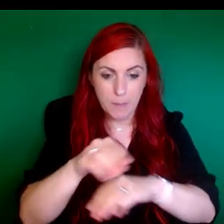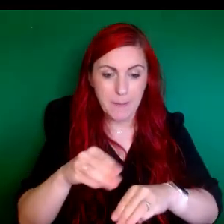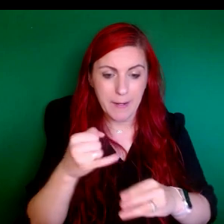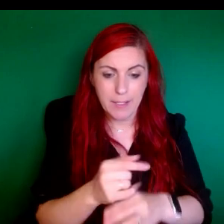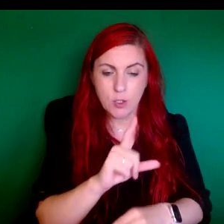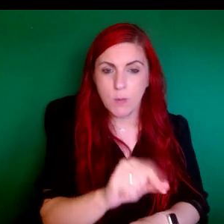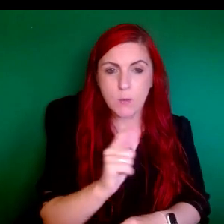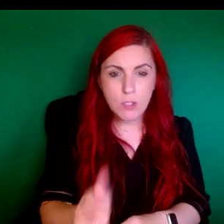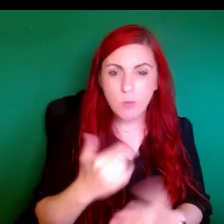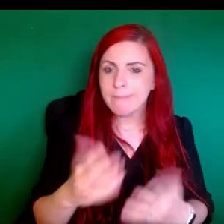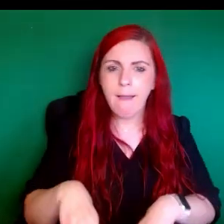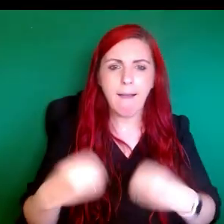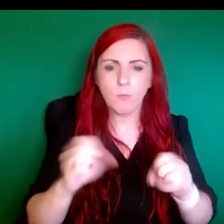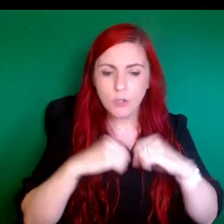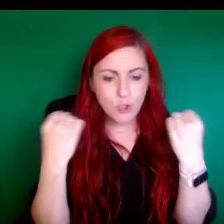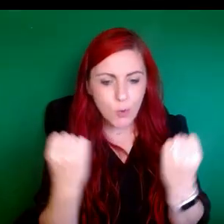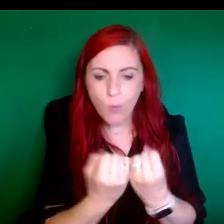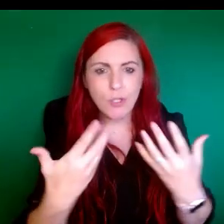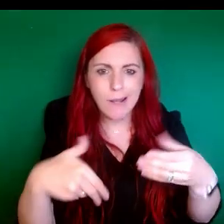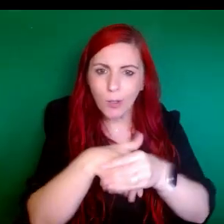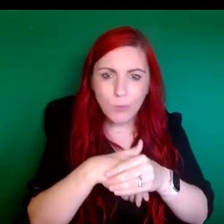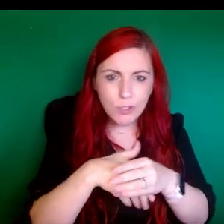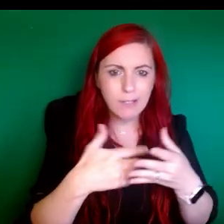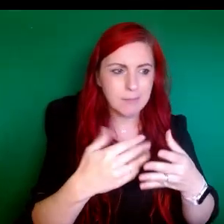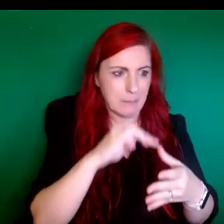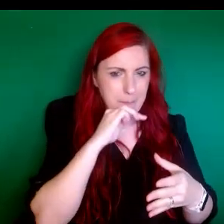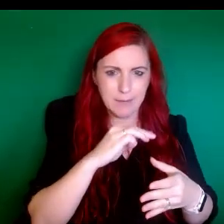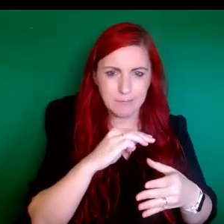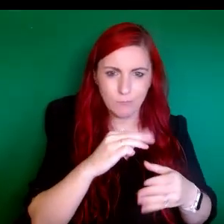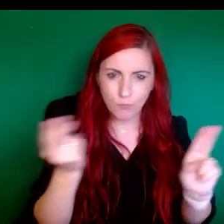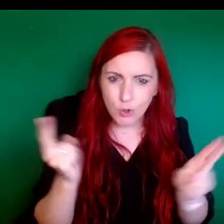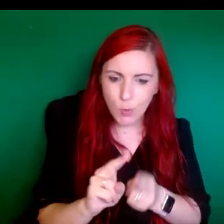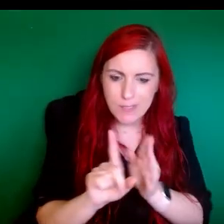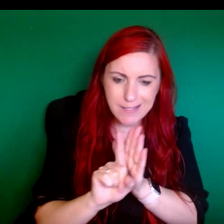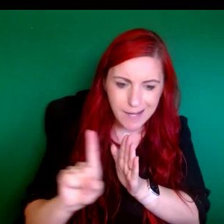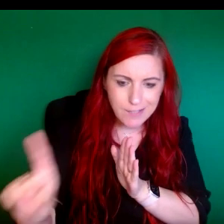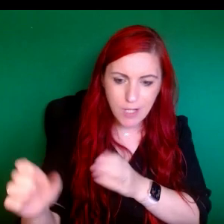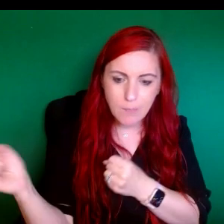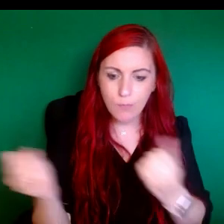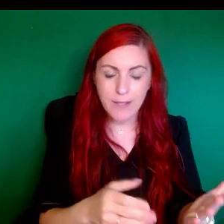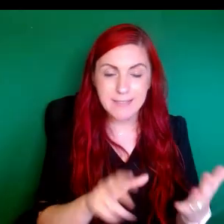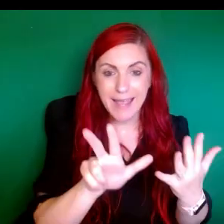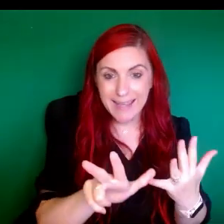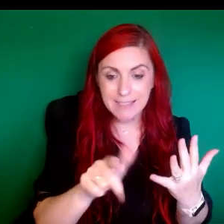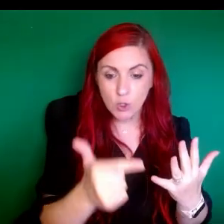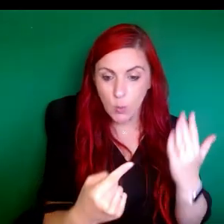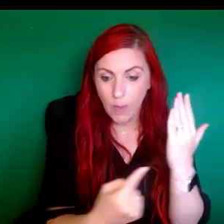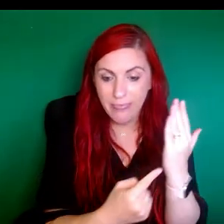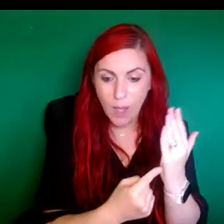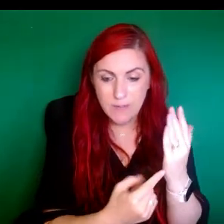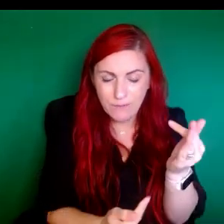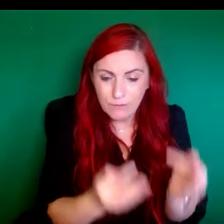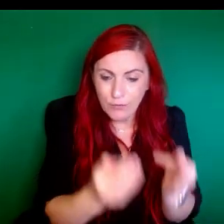prevent isolation and providing almost 83,000 fresh, healthy meals, a 16.4% increase on